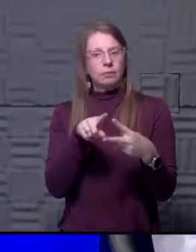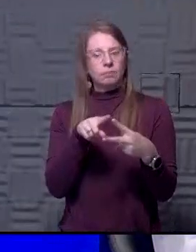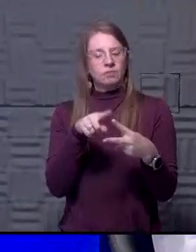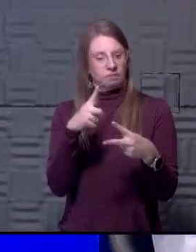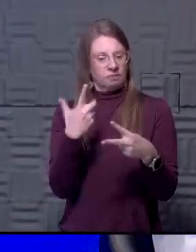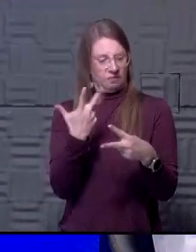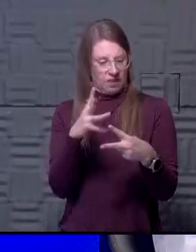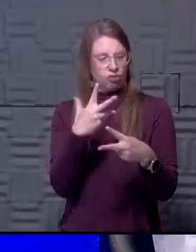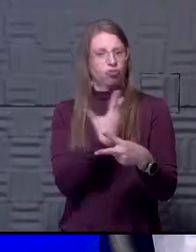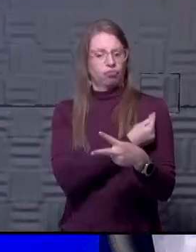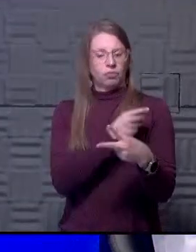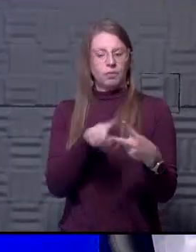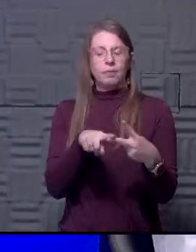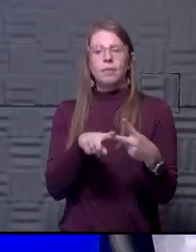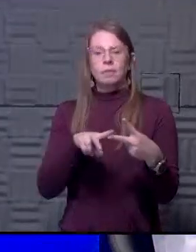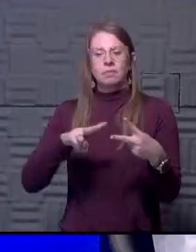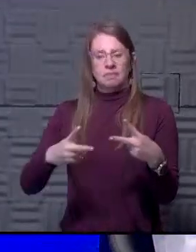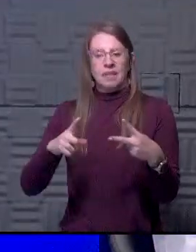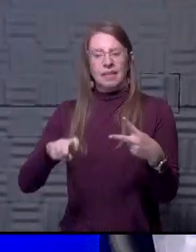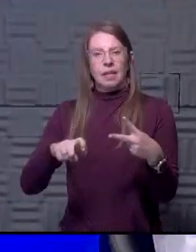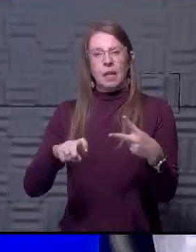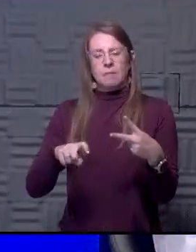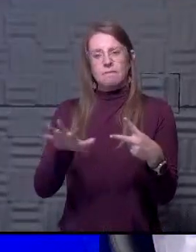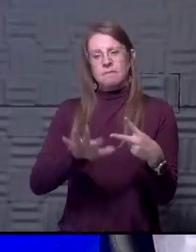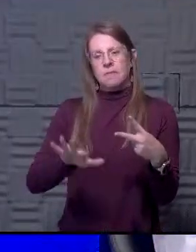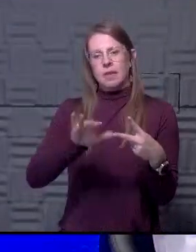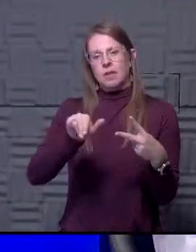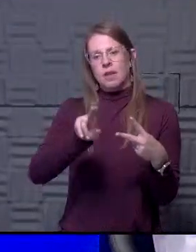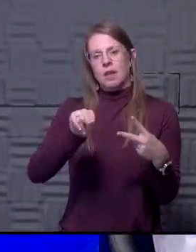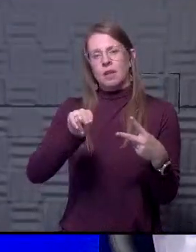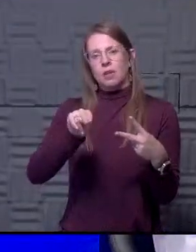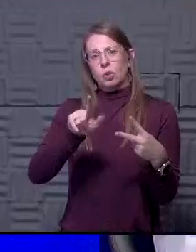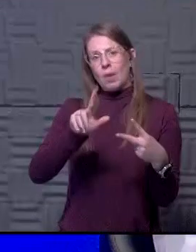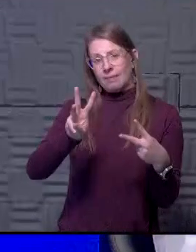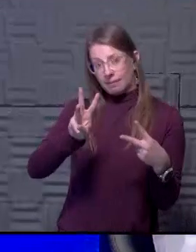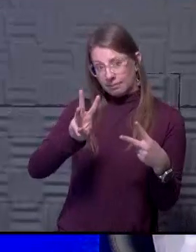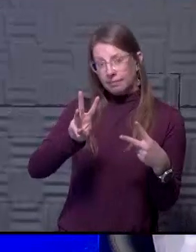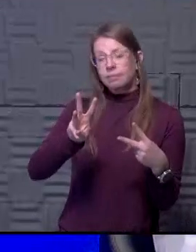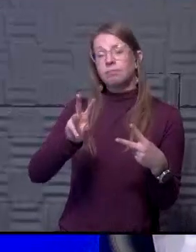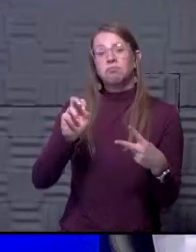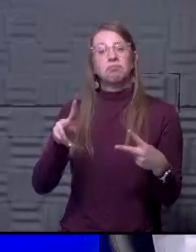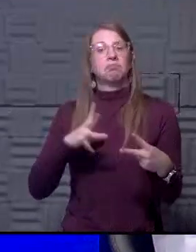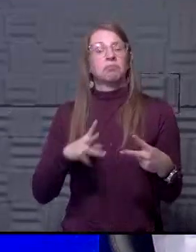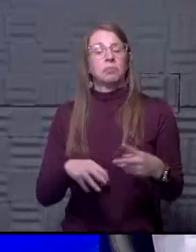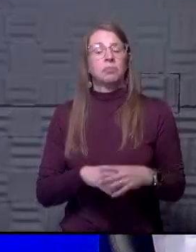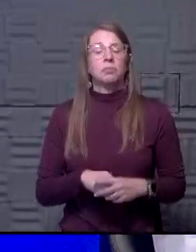series. And so that puts you on around January 26th. Okay.